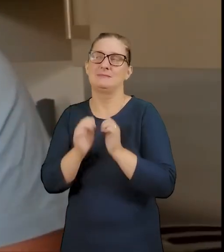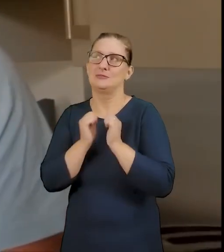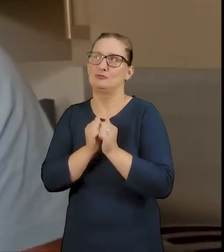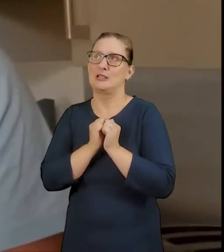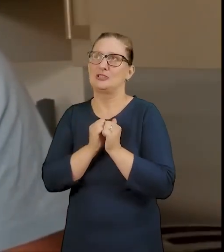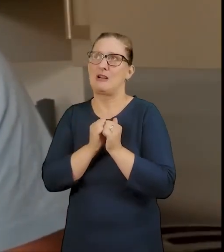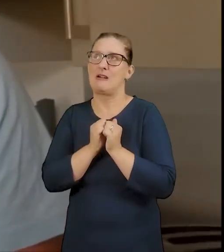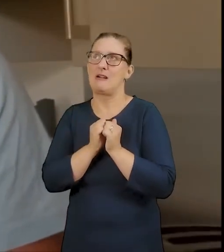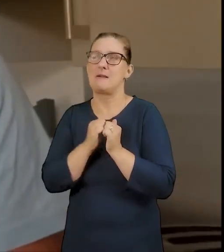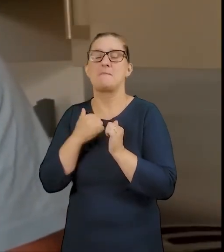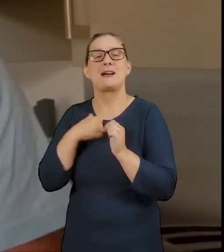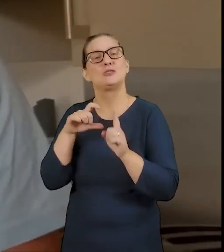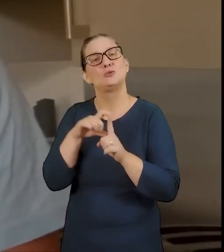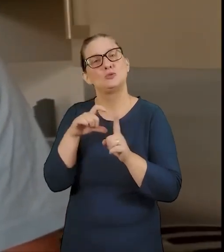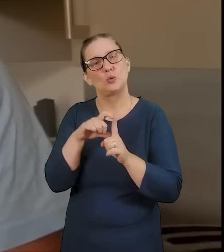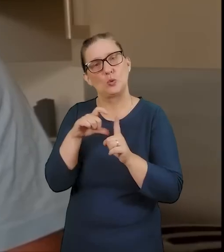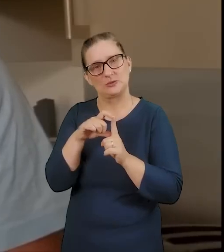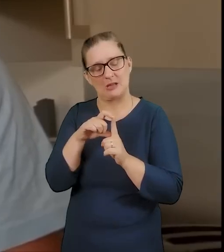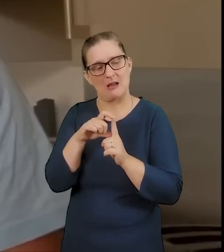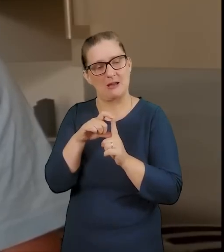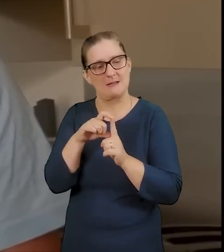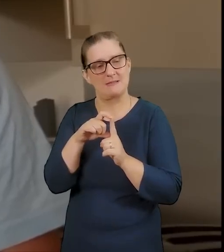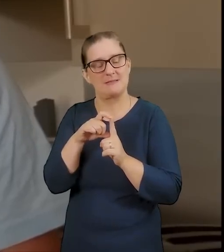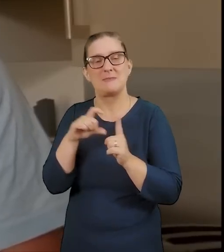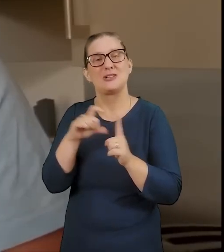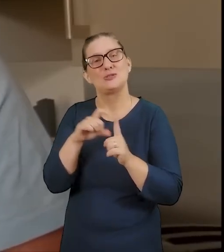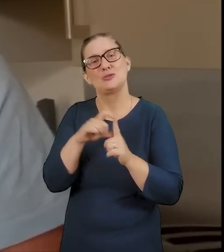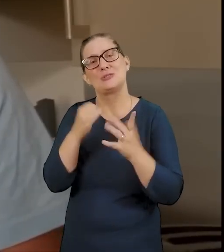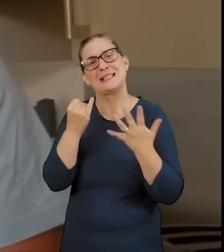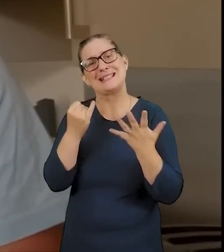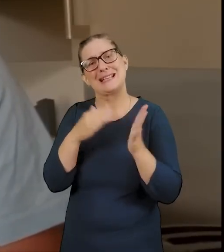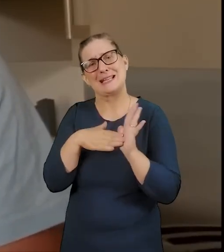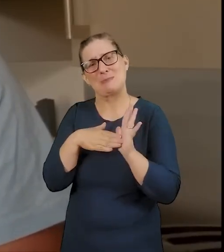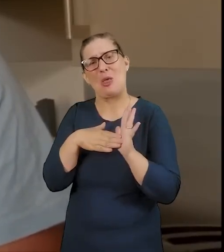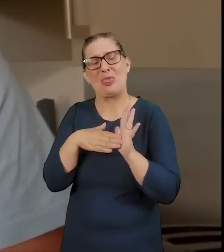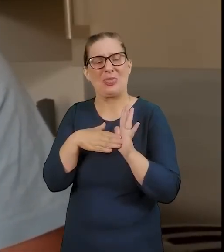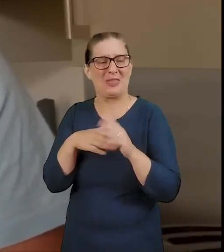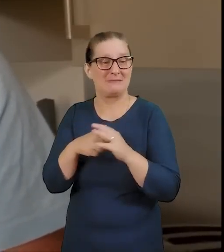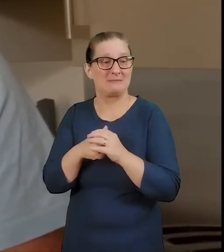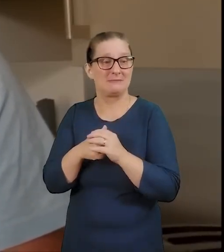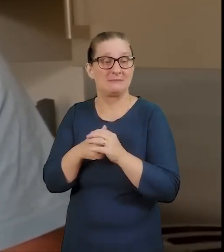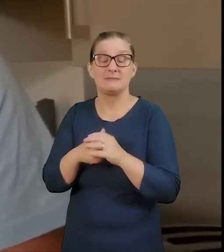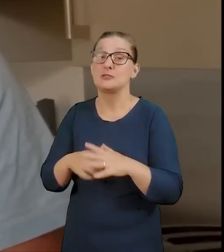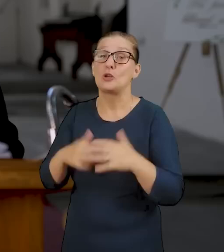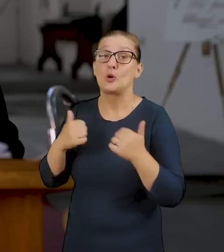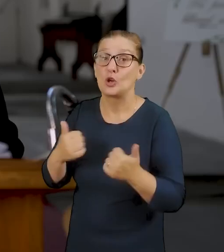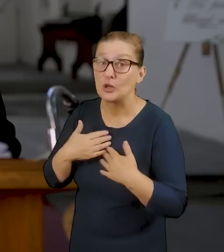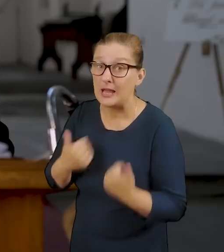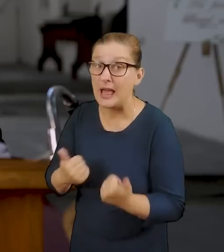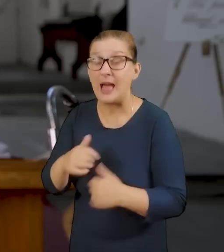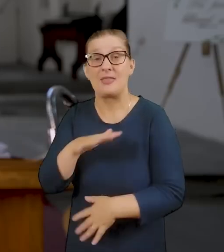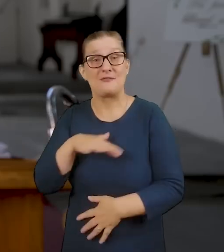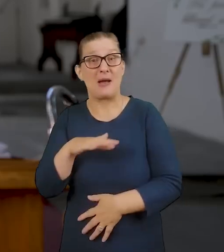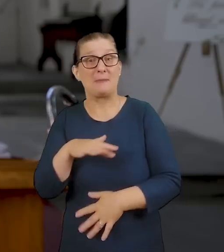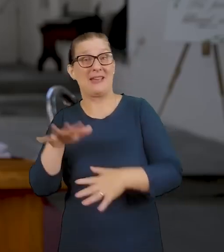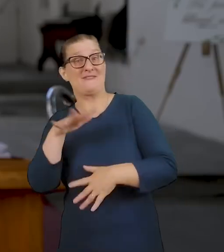family. I think in particular, I treasure my daughter, my daughter who's just 6 months old. So